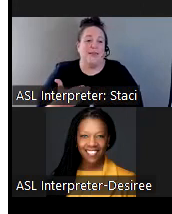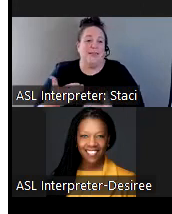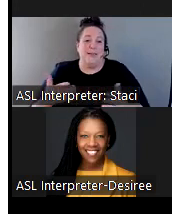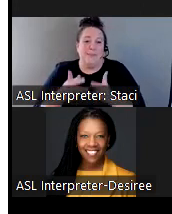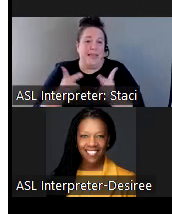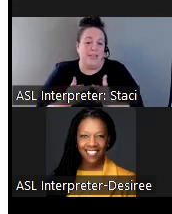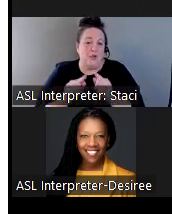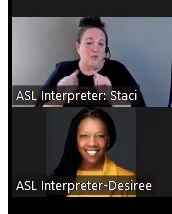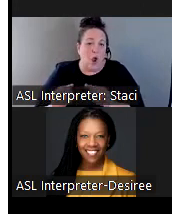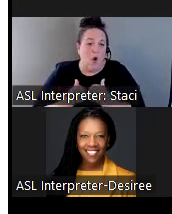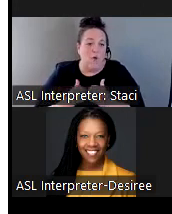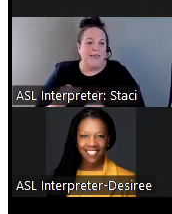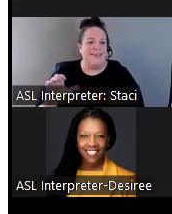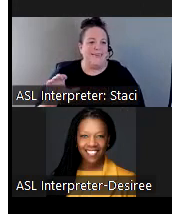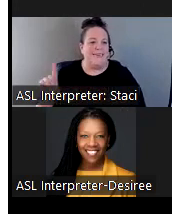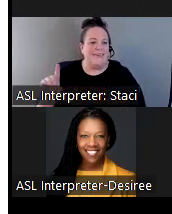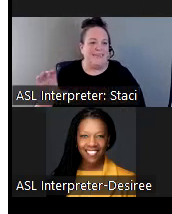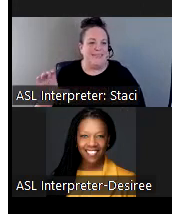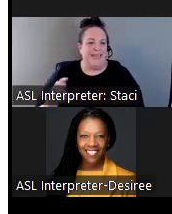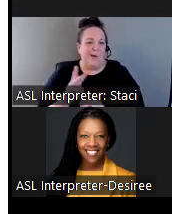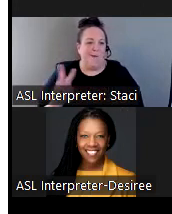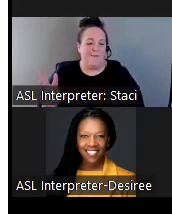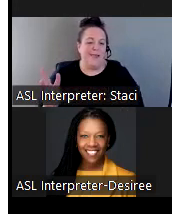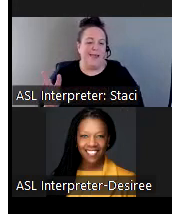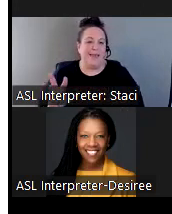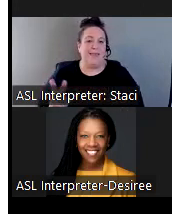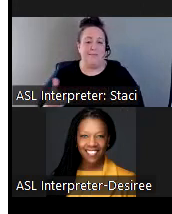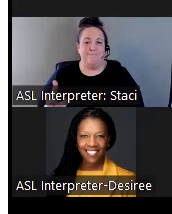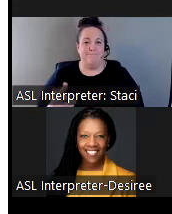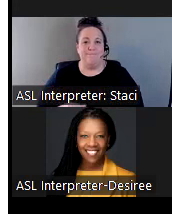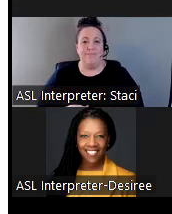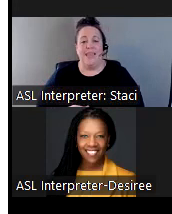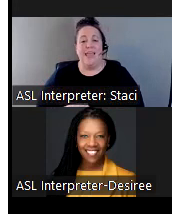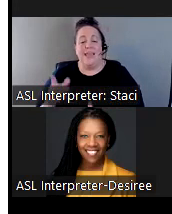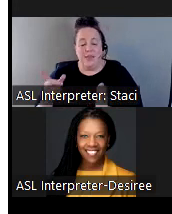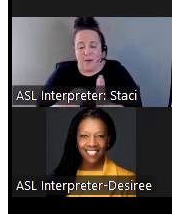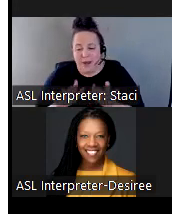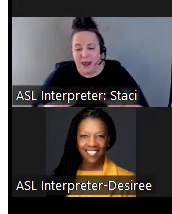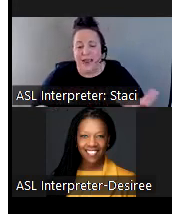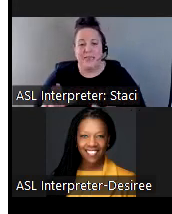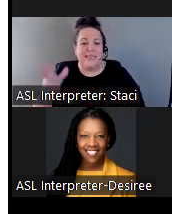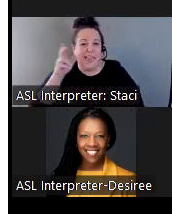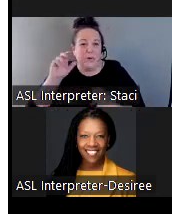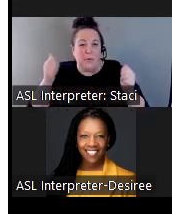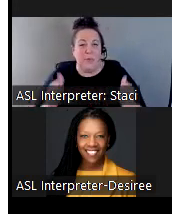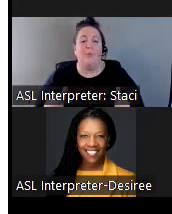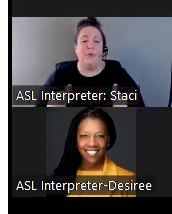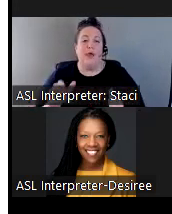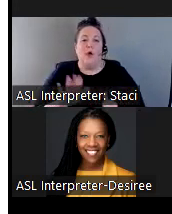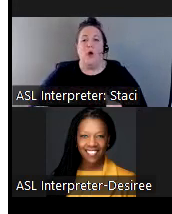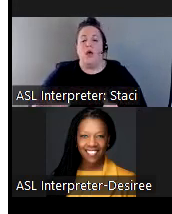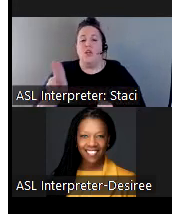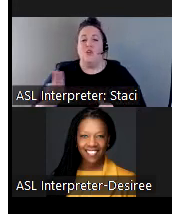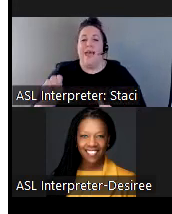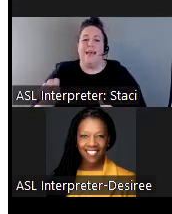go to is the CDC website. It reviews hearing loss in children across the United States. It explains a lot of things really nice